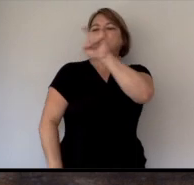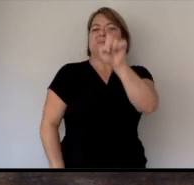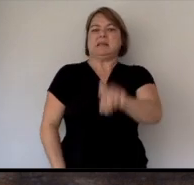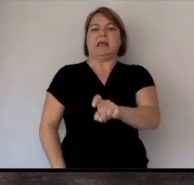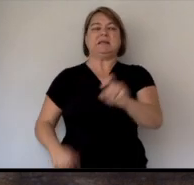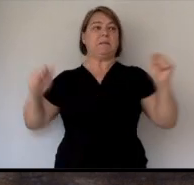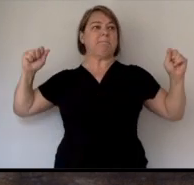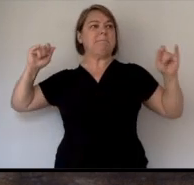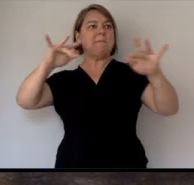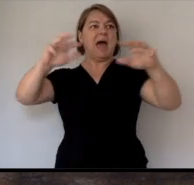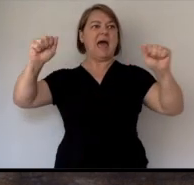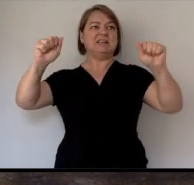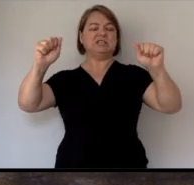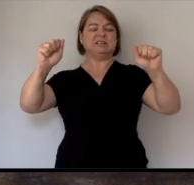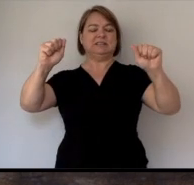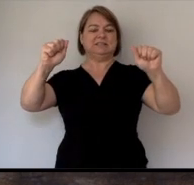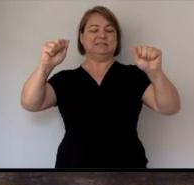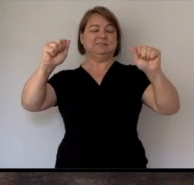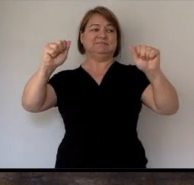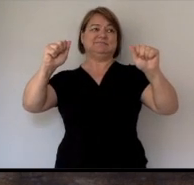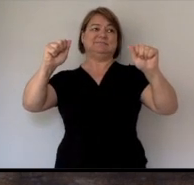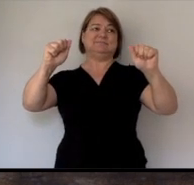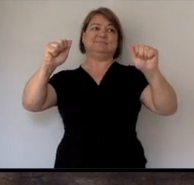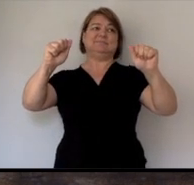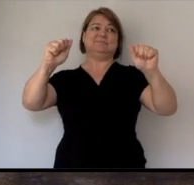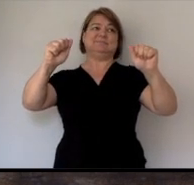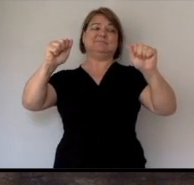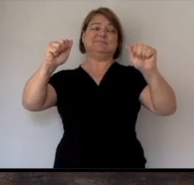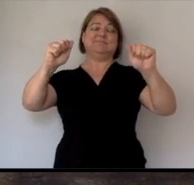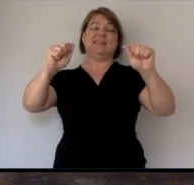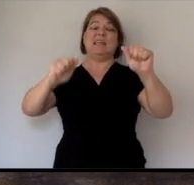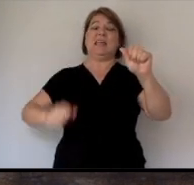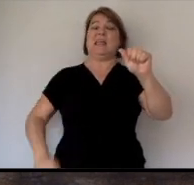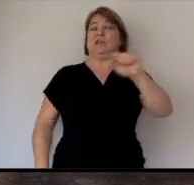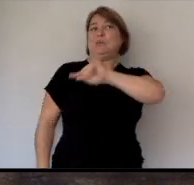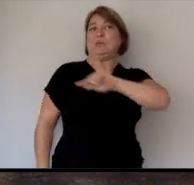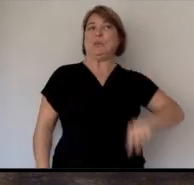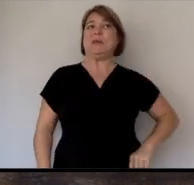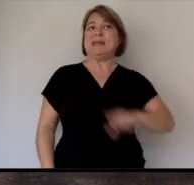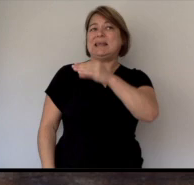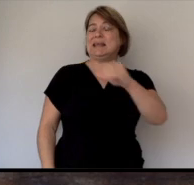assist. But the queen and the prince were not amused.